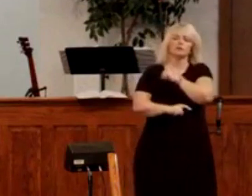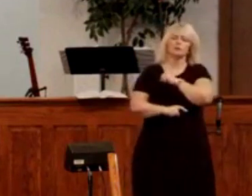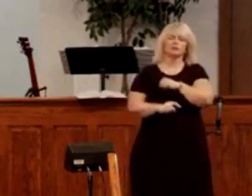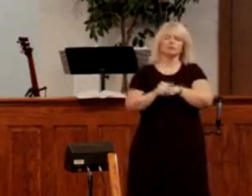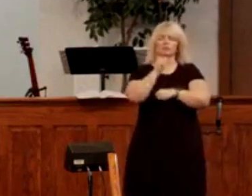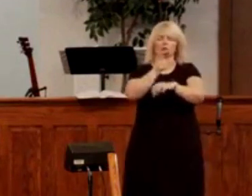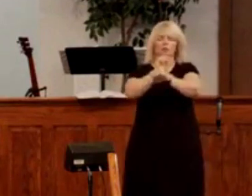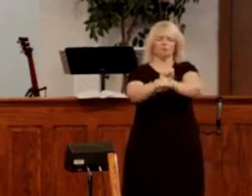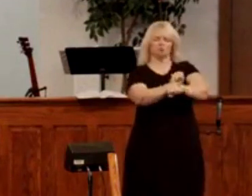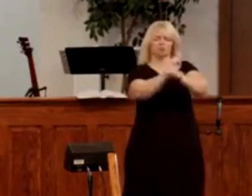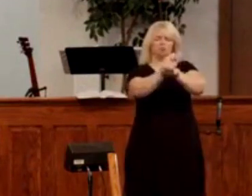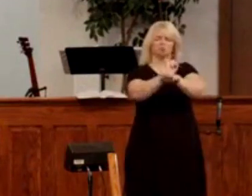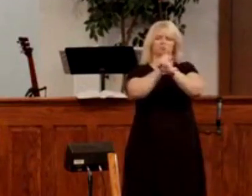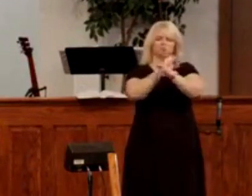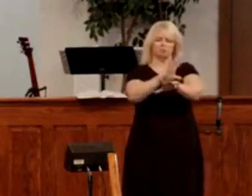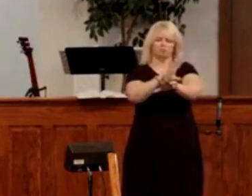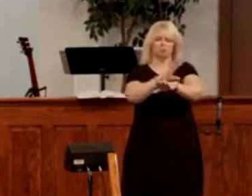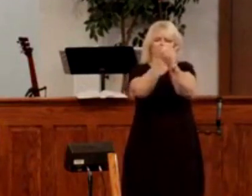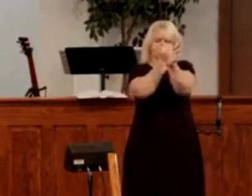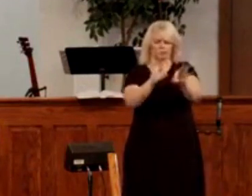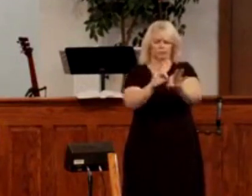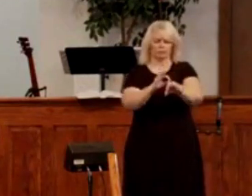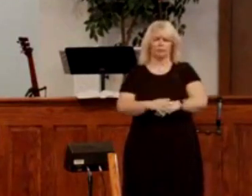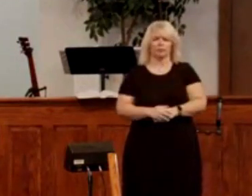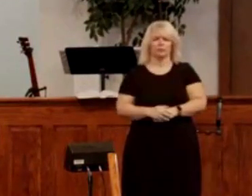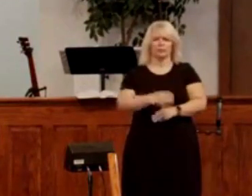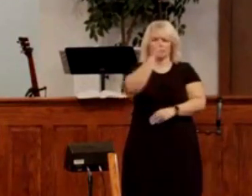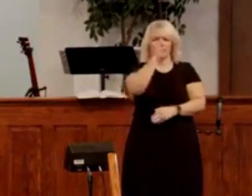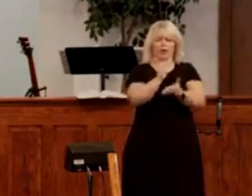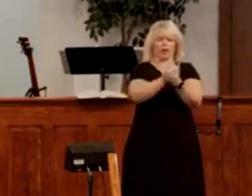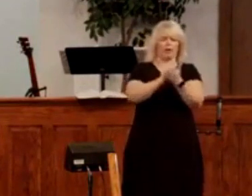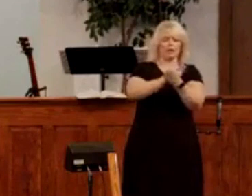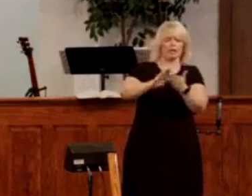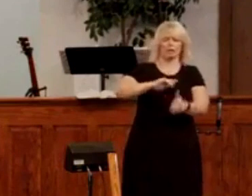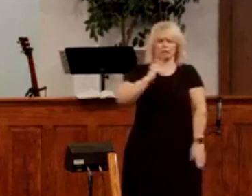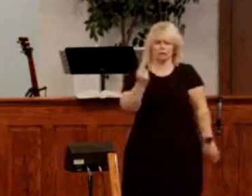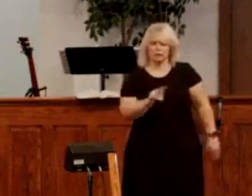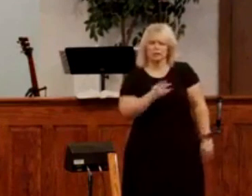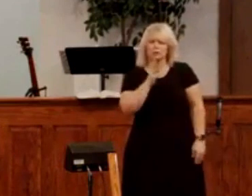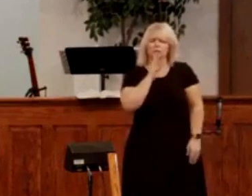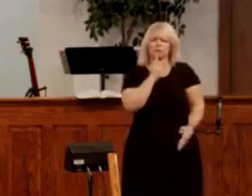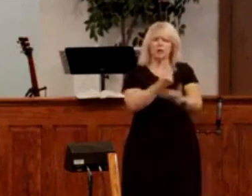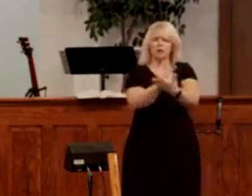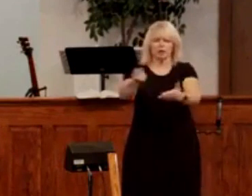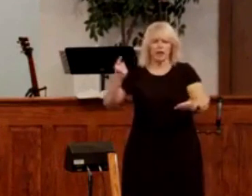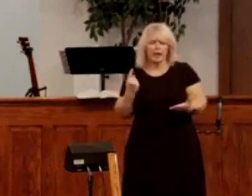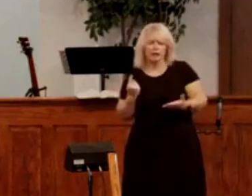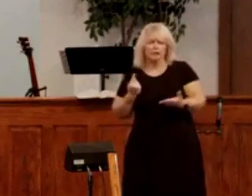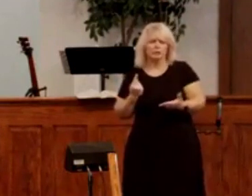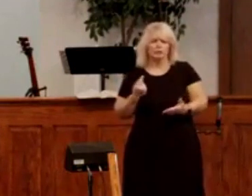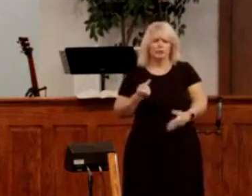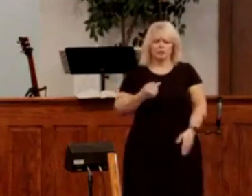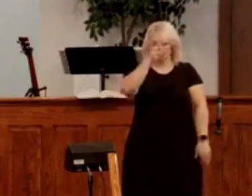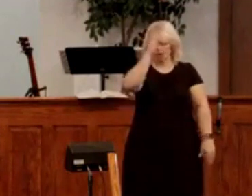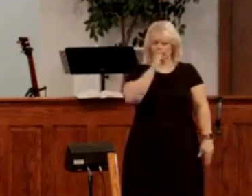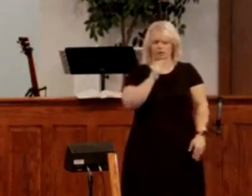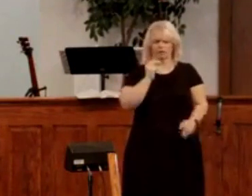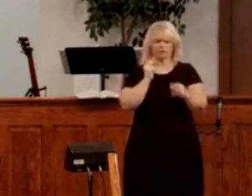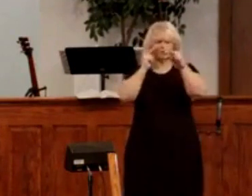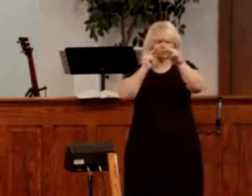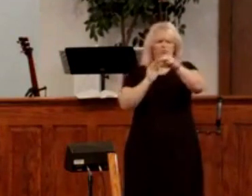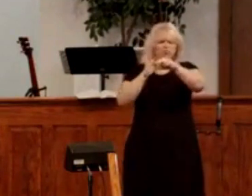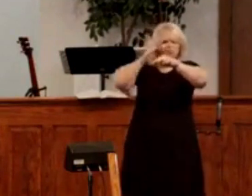Okay? Next, God cleansed us. God cleansed us. We talked about this last week. God doesn't just overlook our sins and